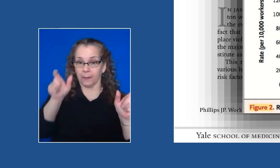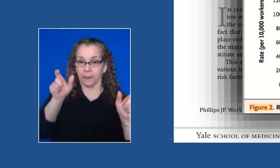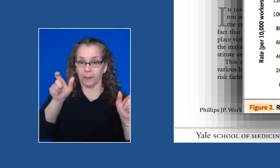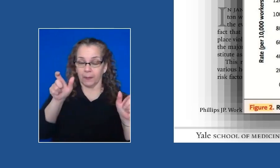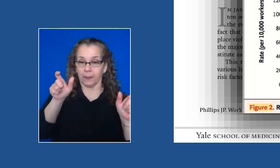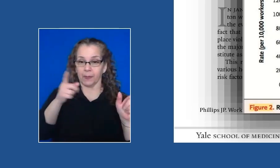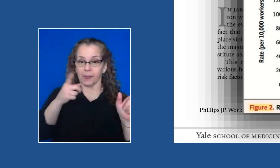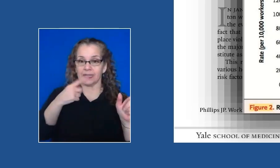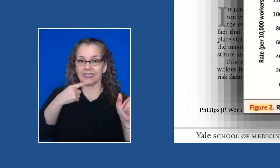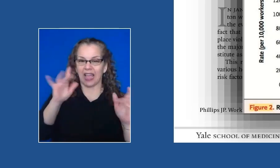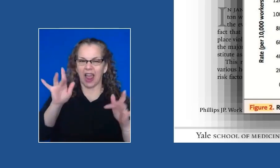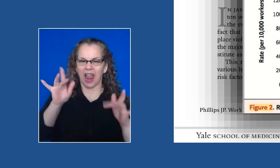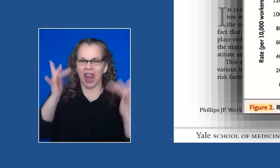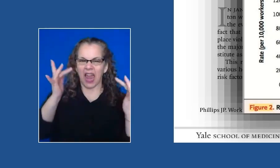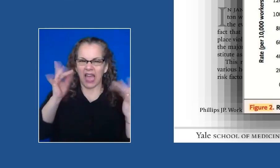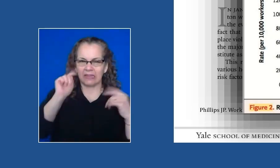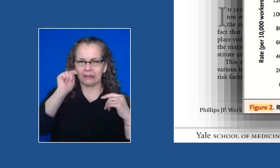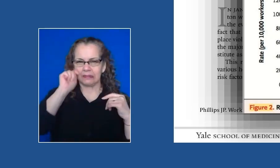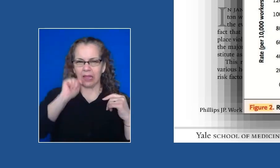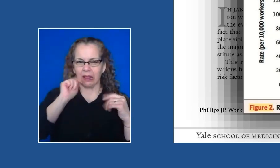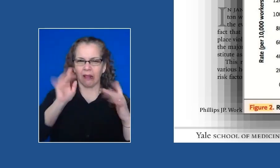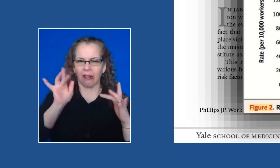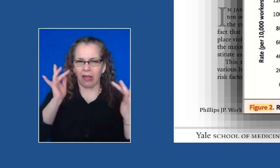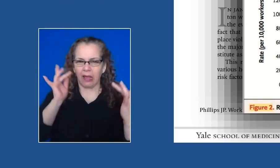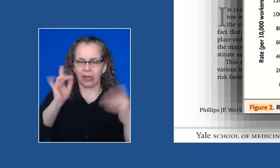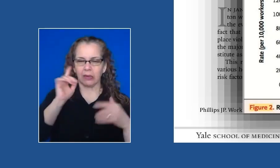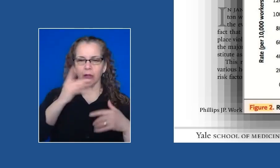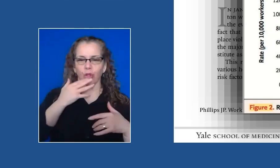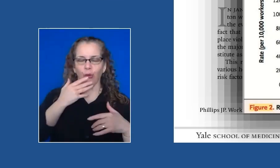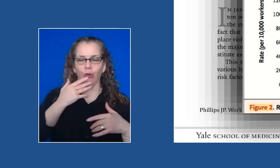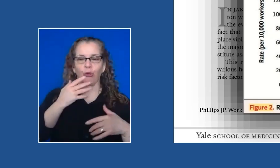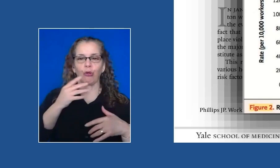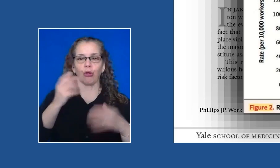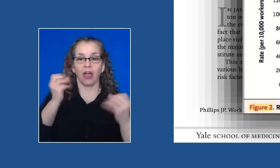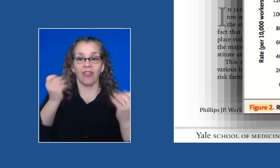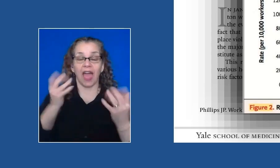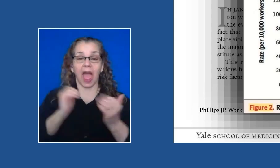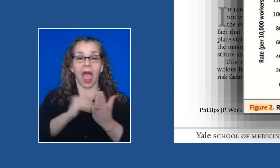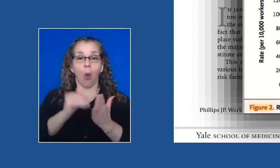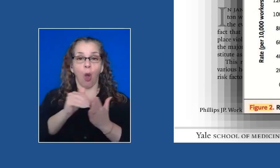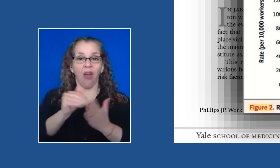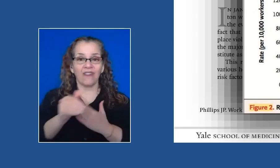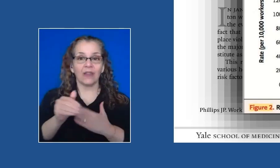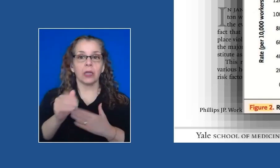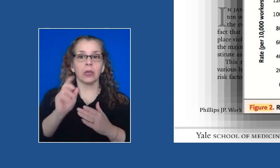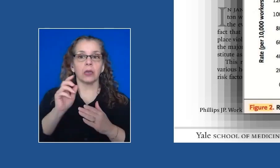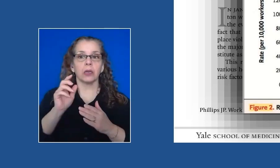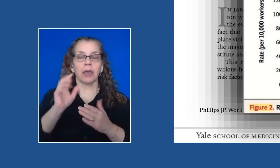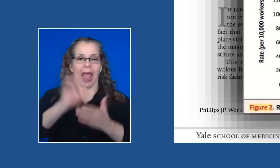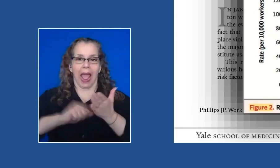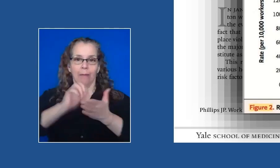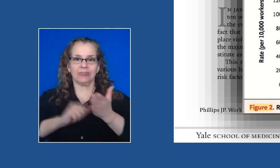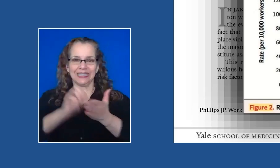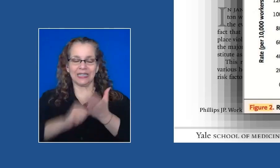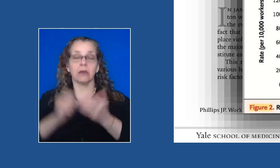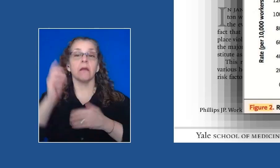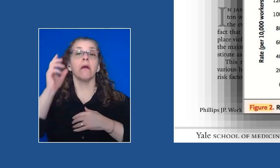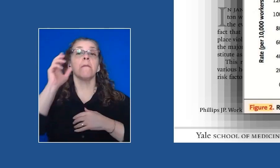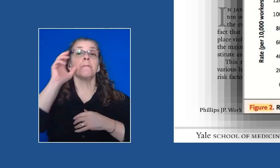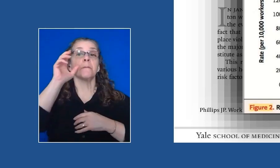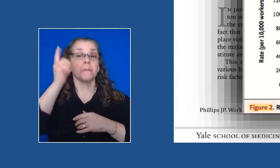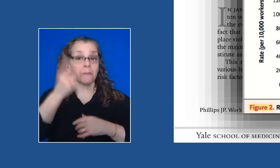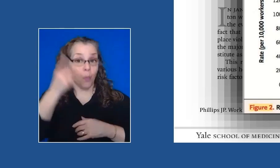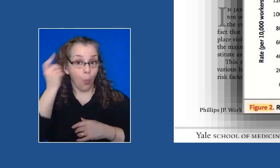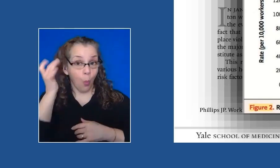the number of times that healthcare workers have missed work days because of a violent incident. And you can see this is 5